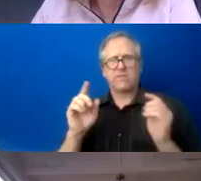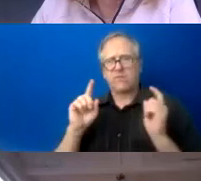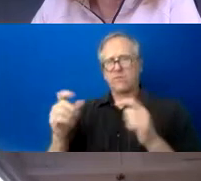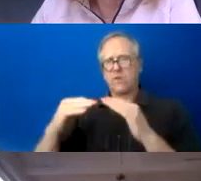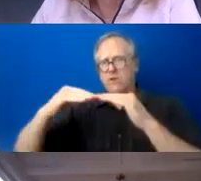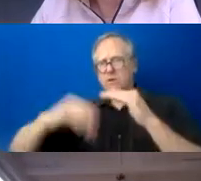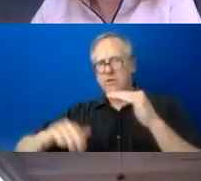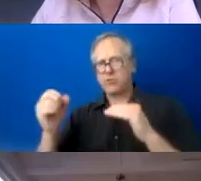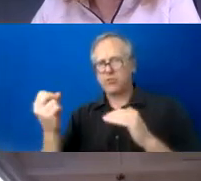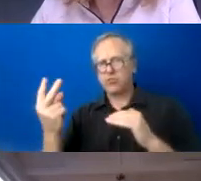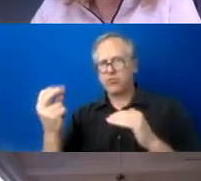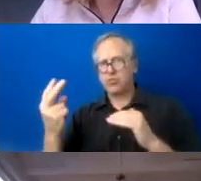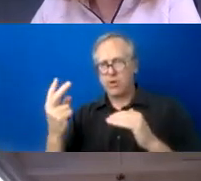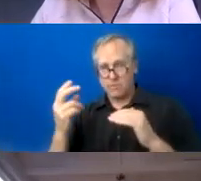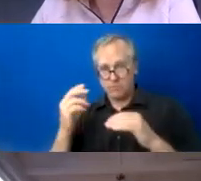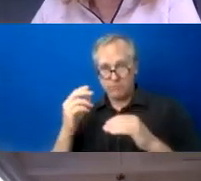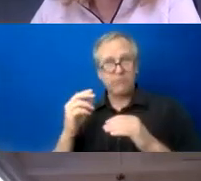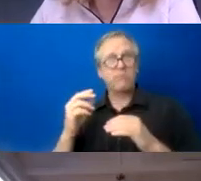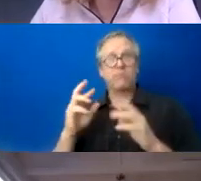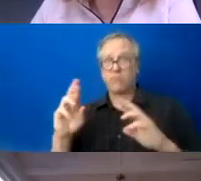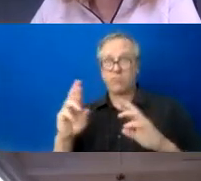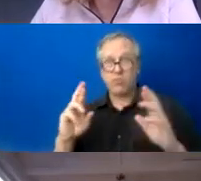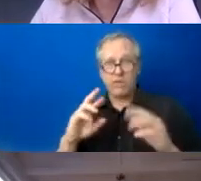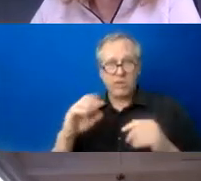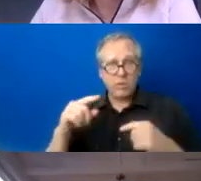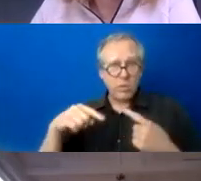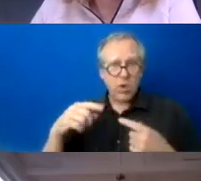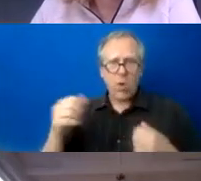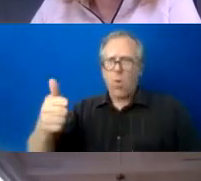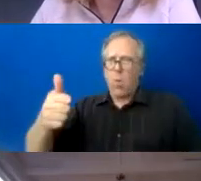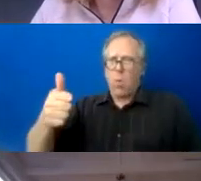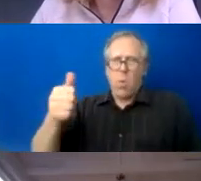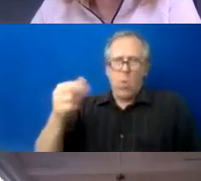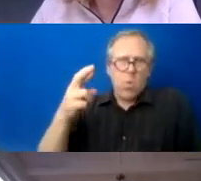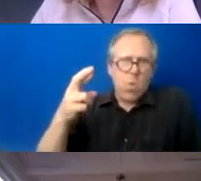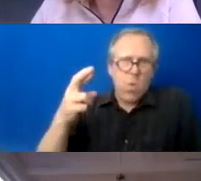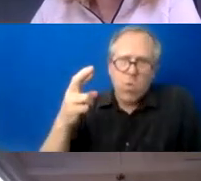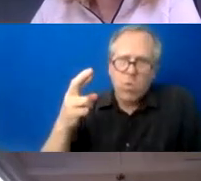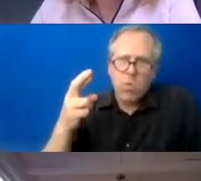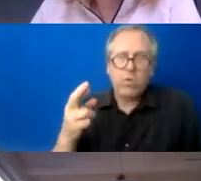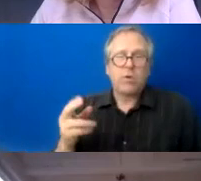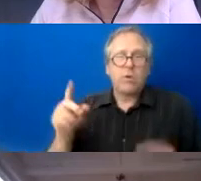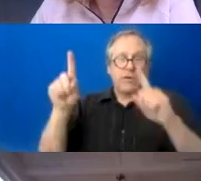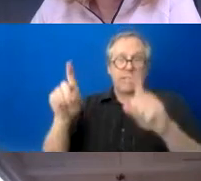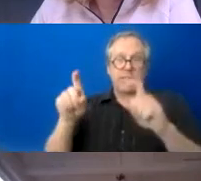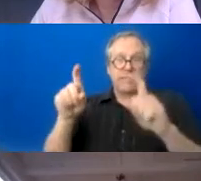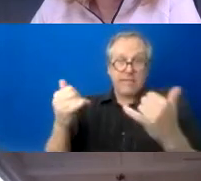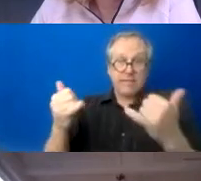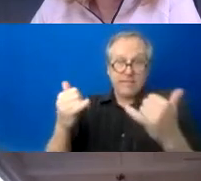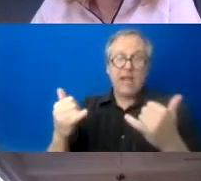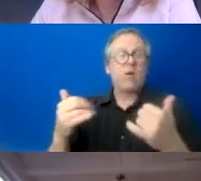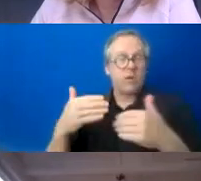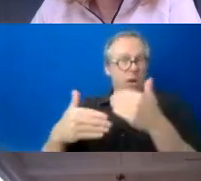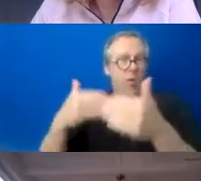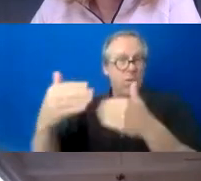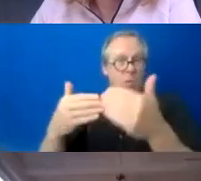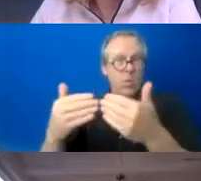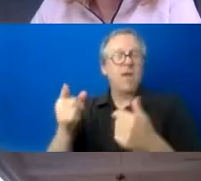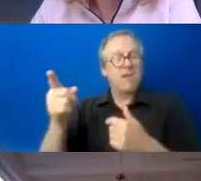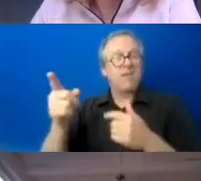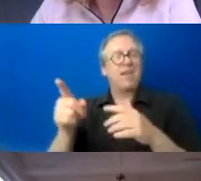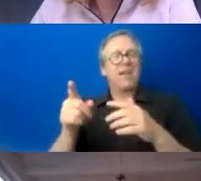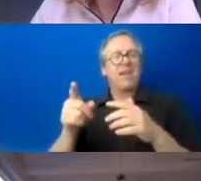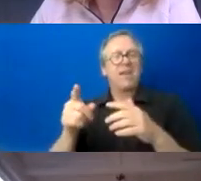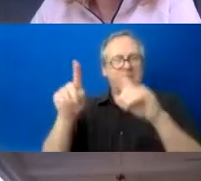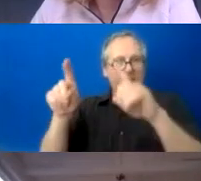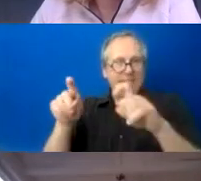12 years old at some point? I sure hope so. I mean, the clinical trials are ongoing right now. So that is the goal. They had started